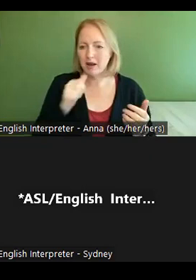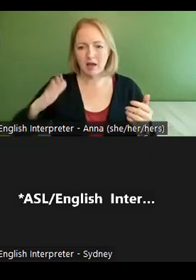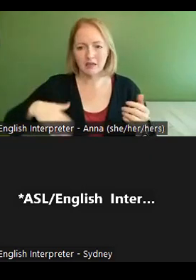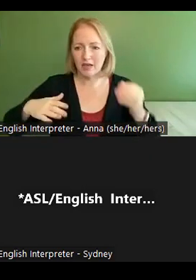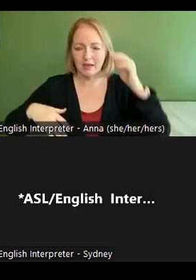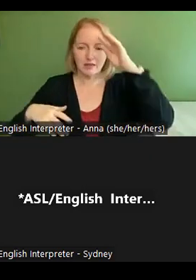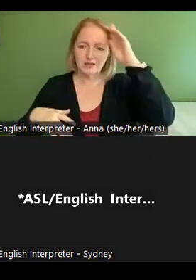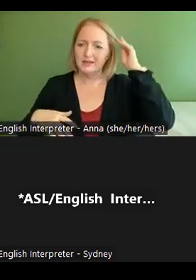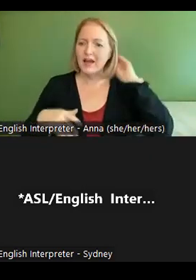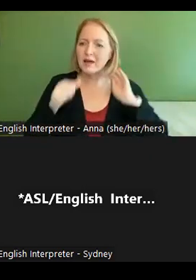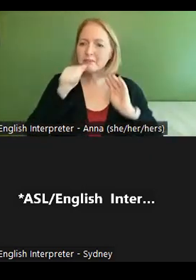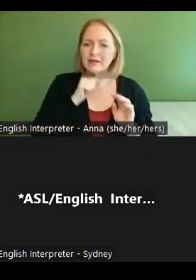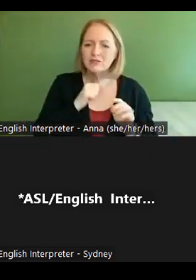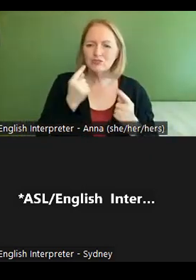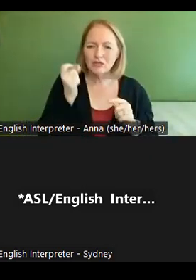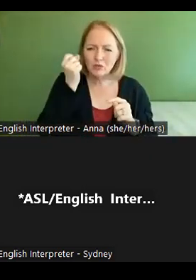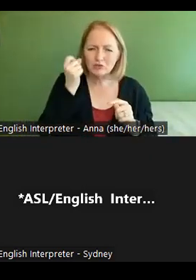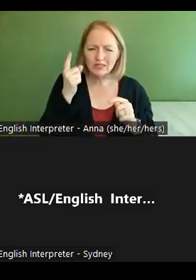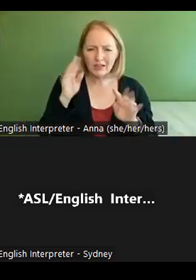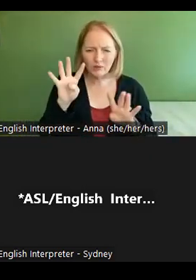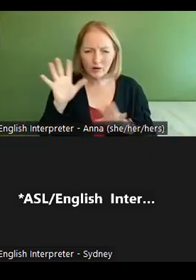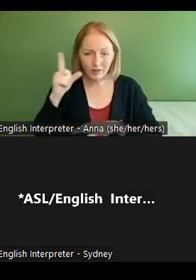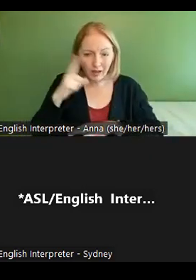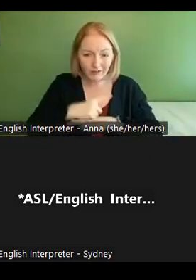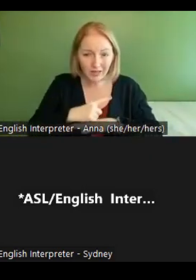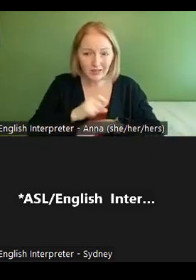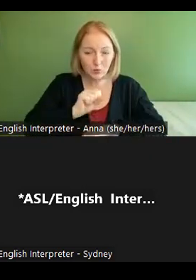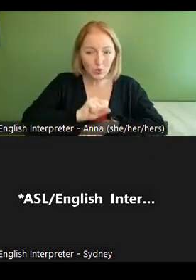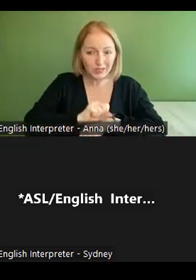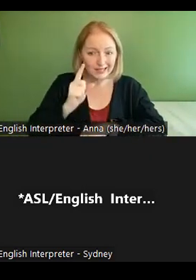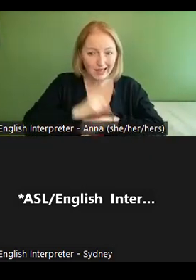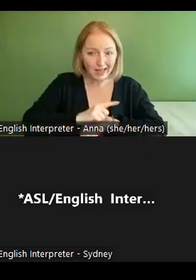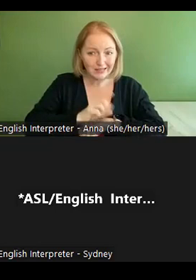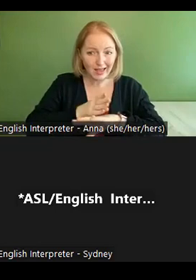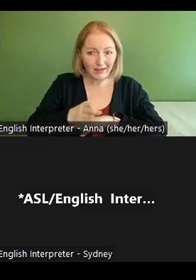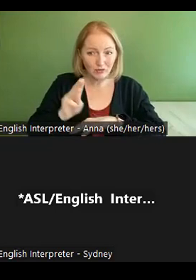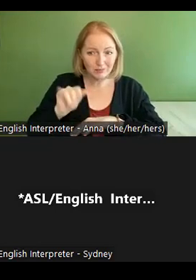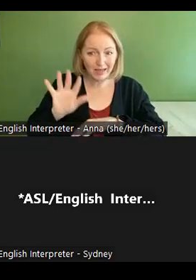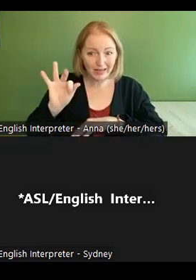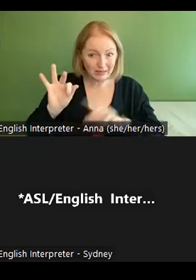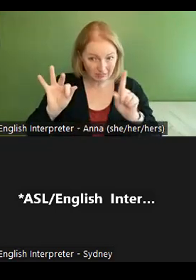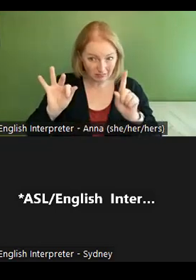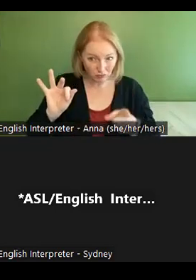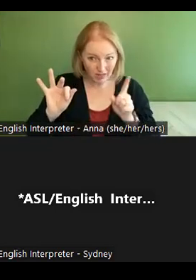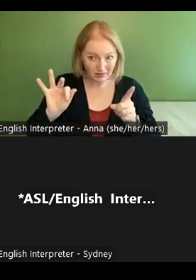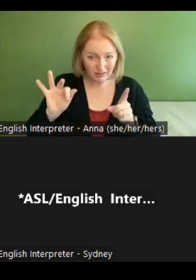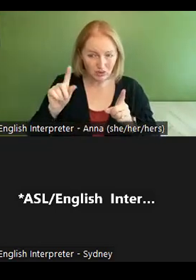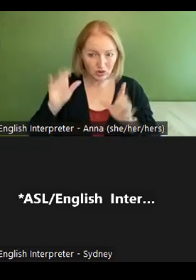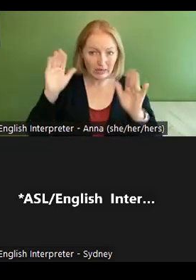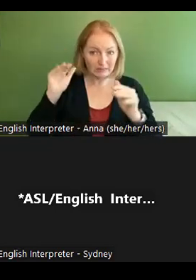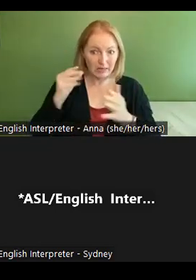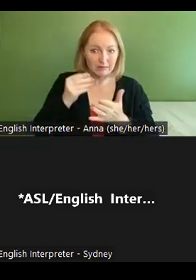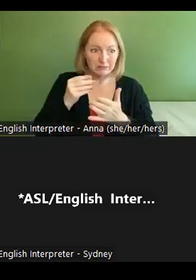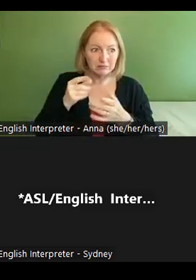And I'm patiently trying to understand 45 working days after the 19th of May is when we should receive